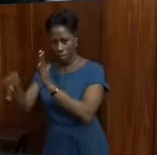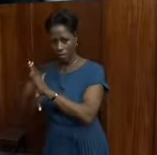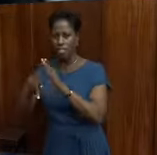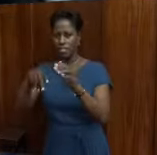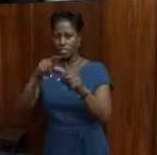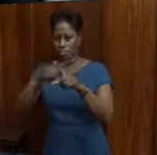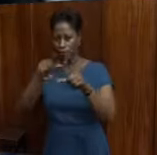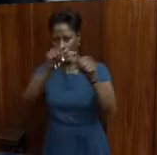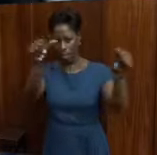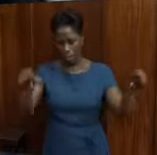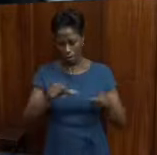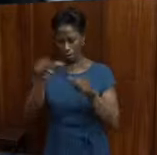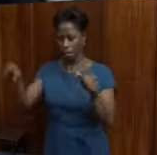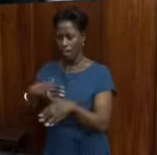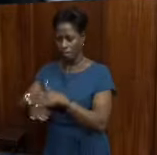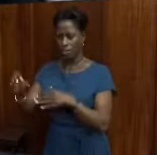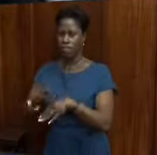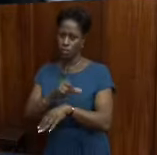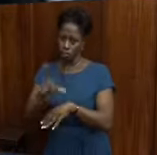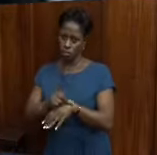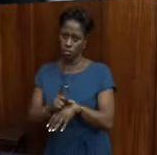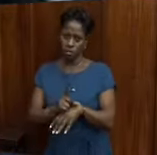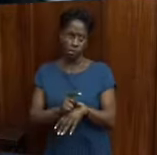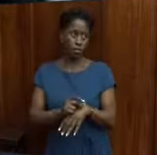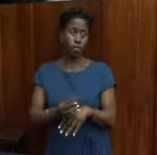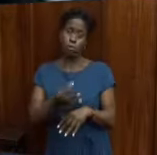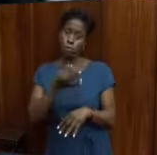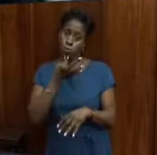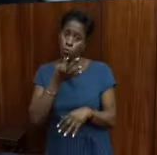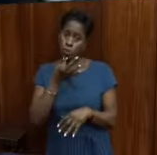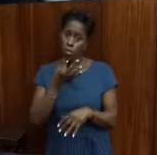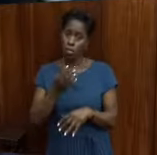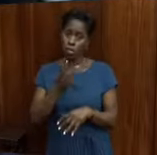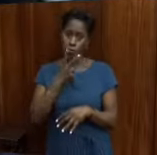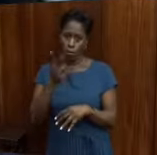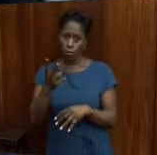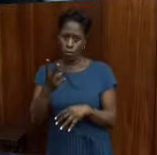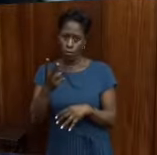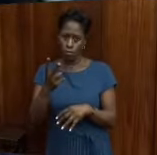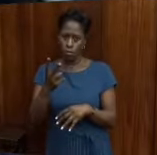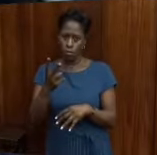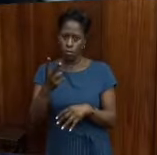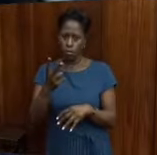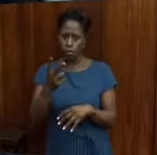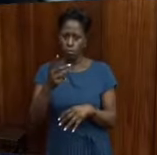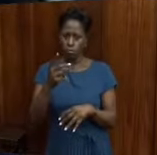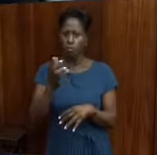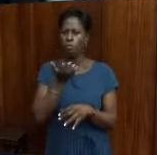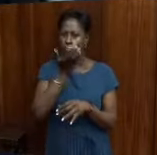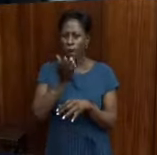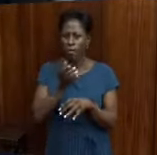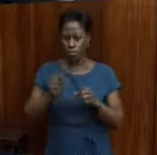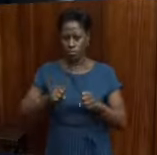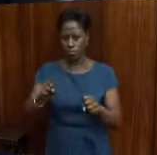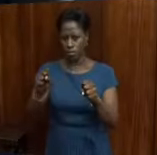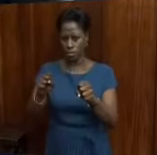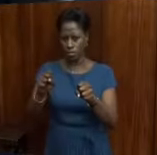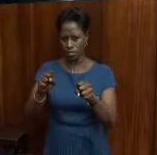future, we shall revisit the Derek Walcott project on Grass Street to add some vibrancy to the